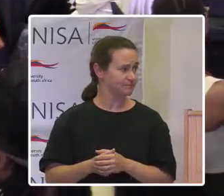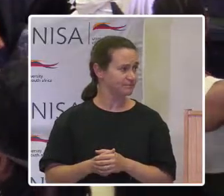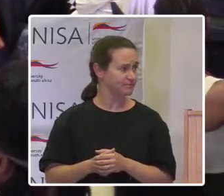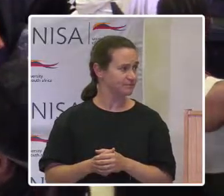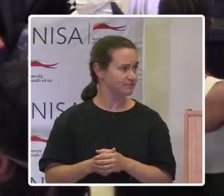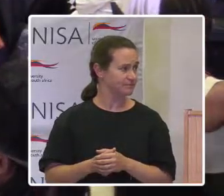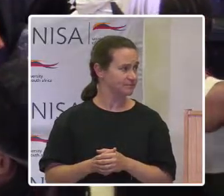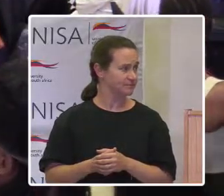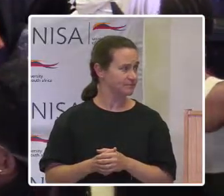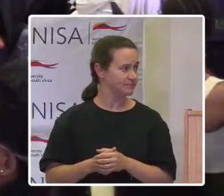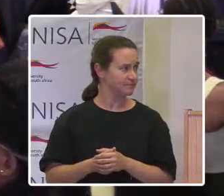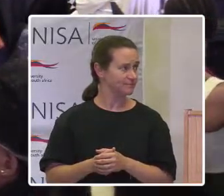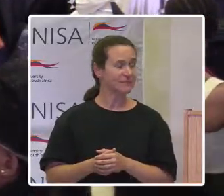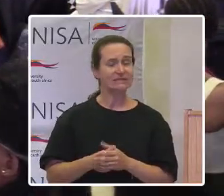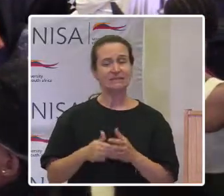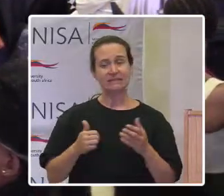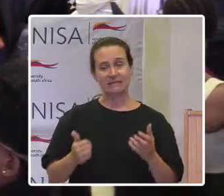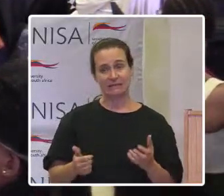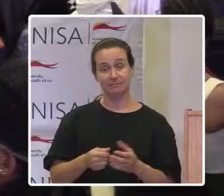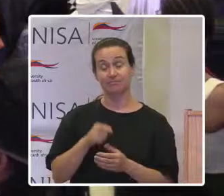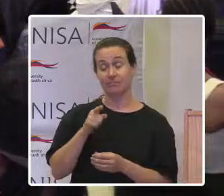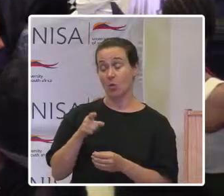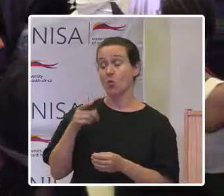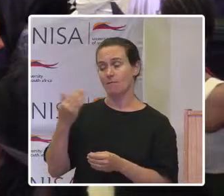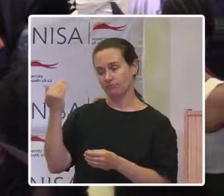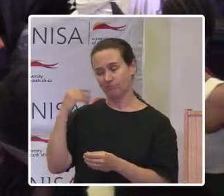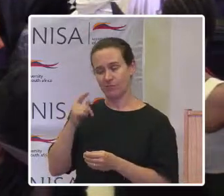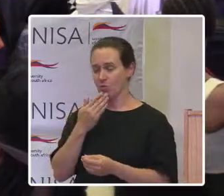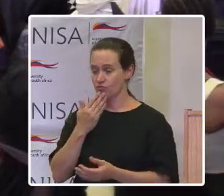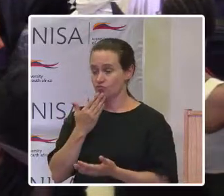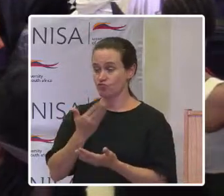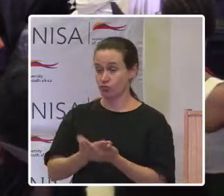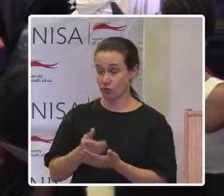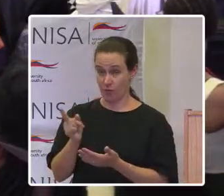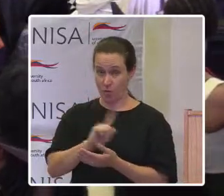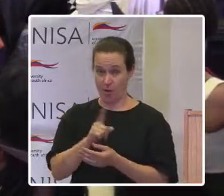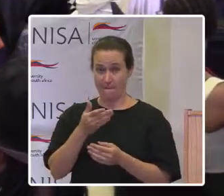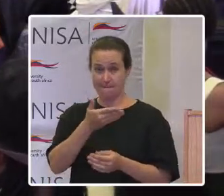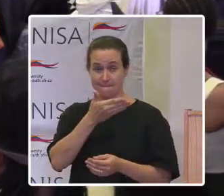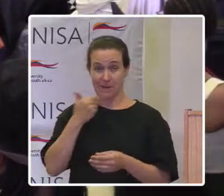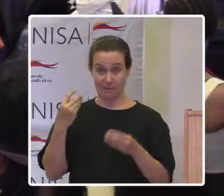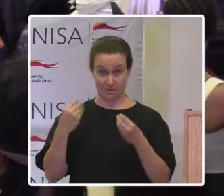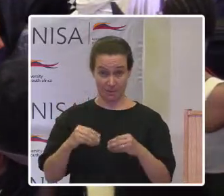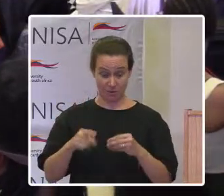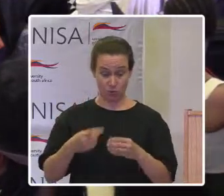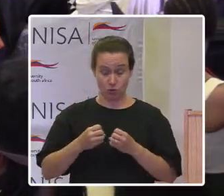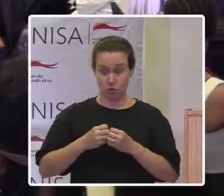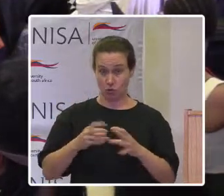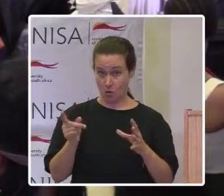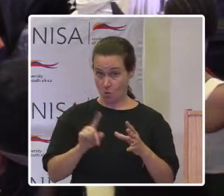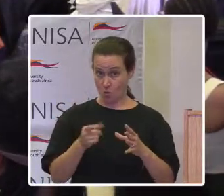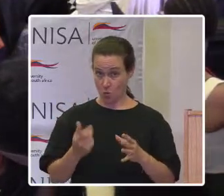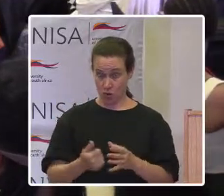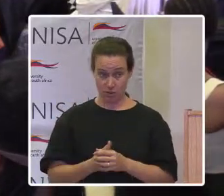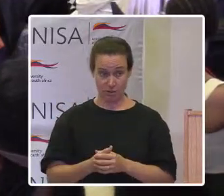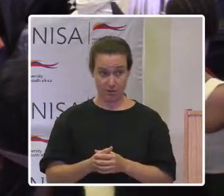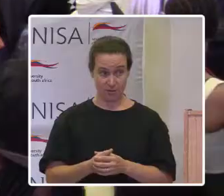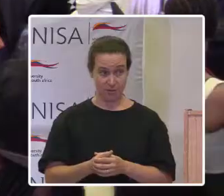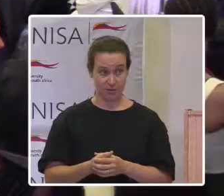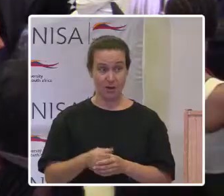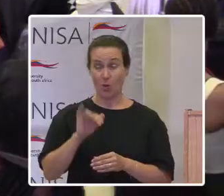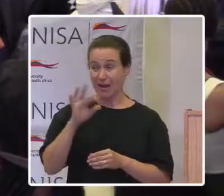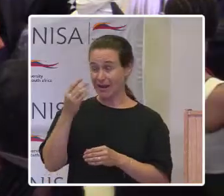It has been proven that the best business to start is the one where there is a